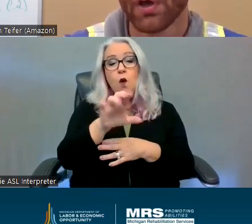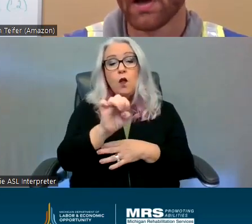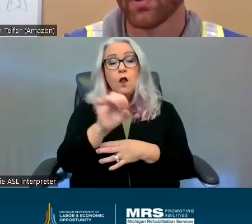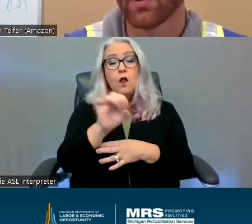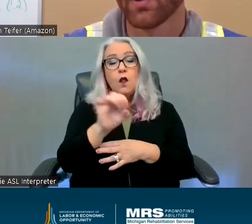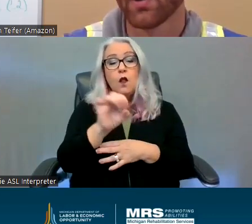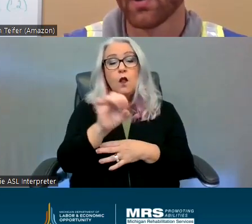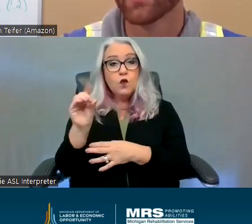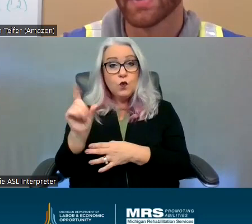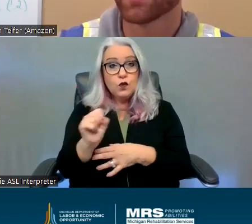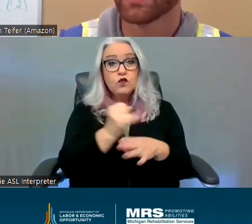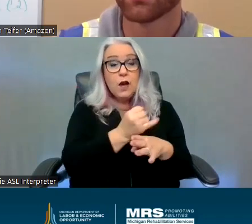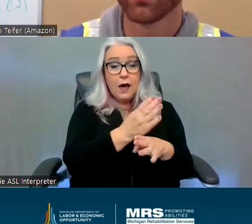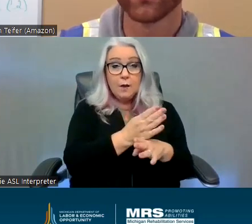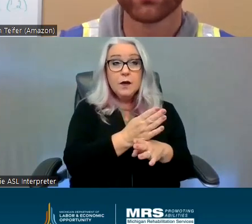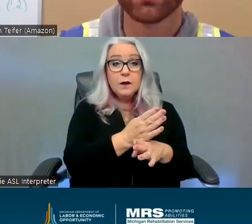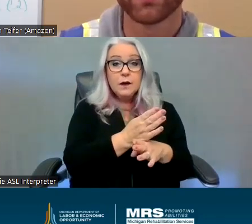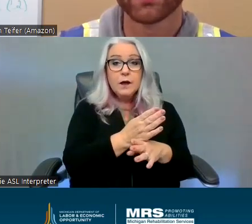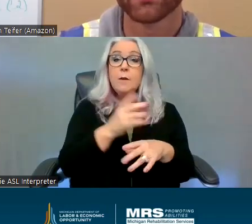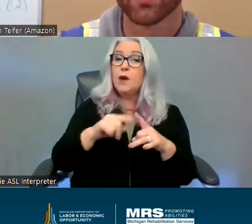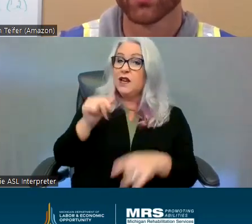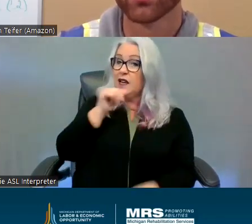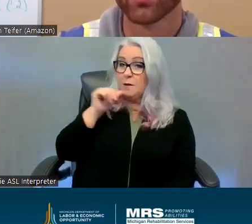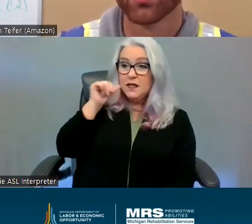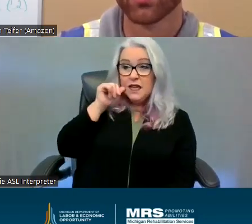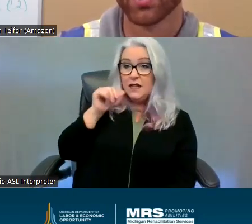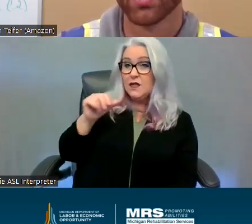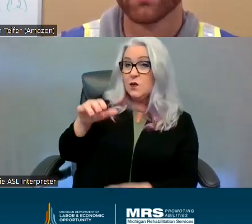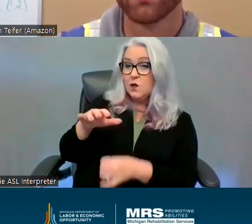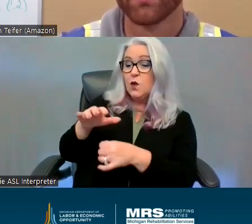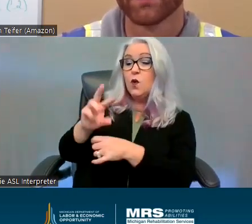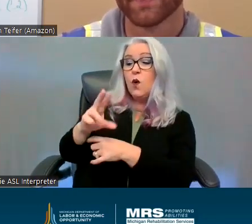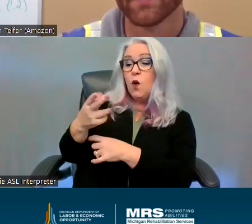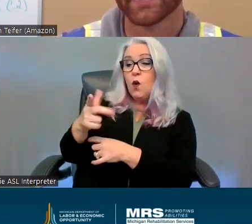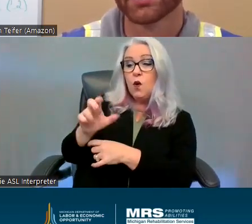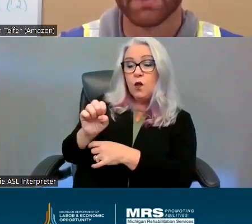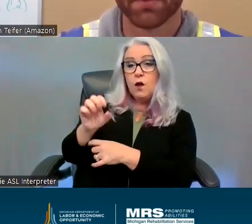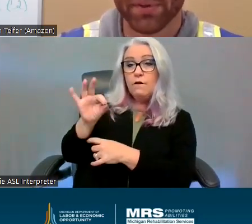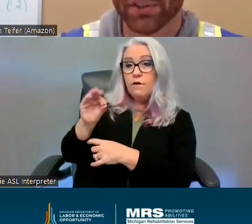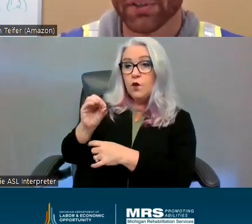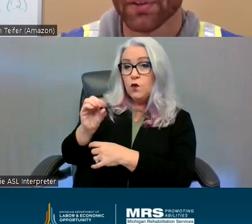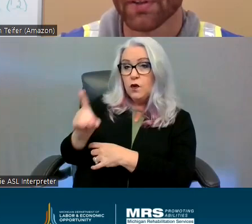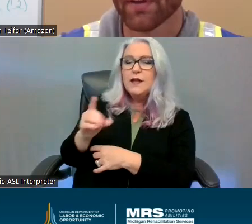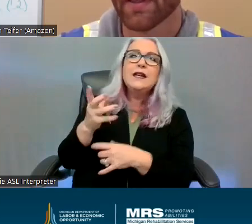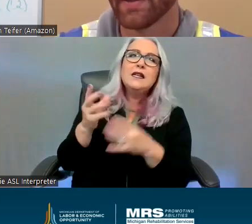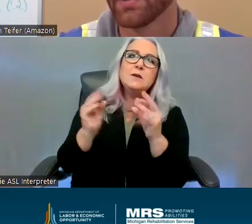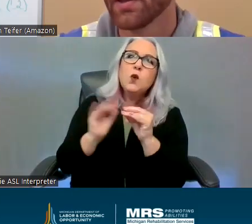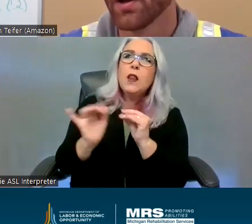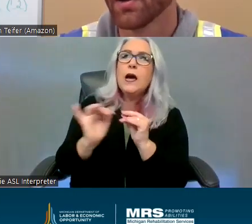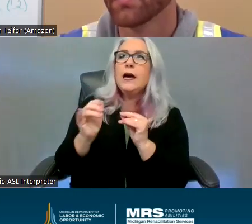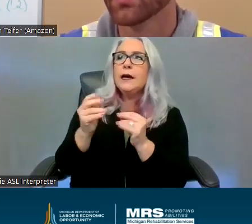Foods. However, Amazon's Whole Foods positions are more so like shopper positions and things like